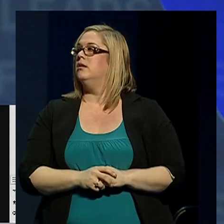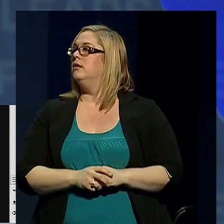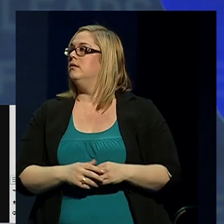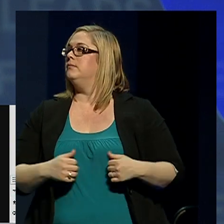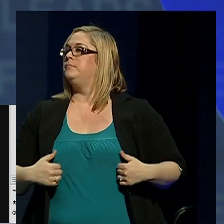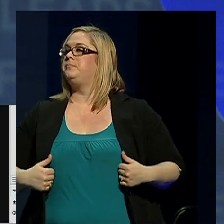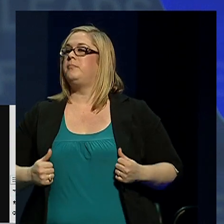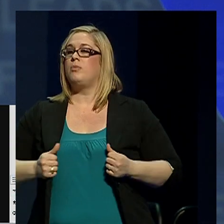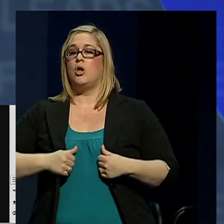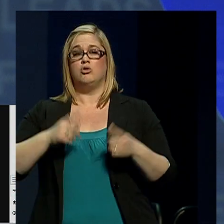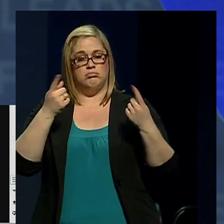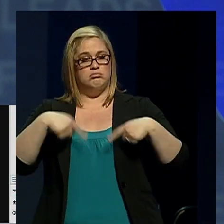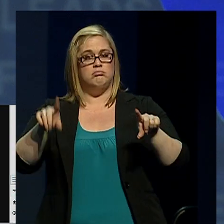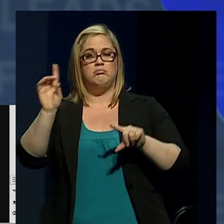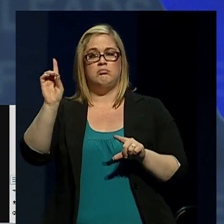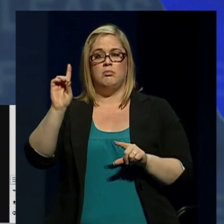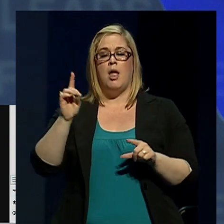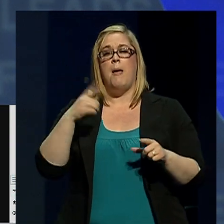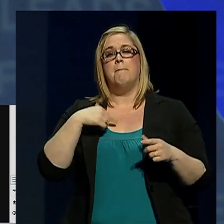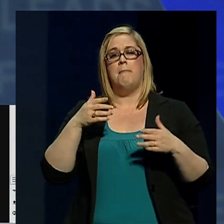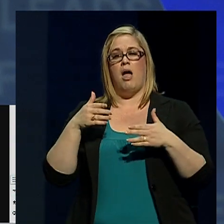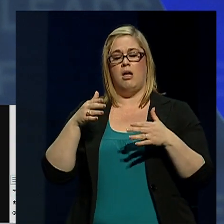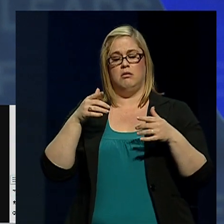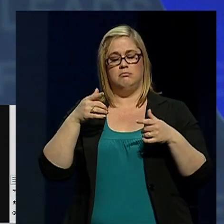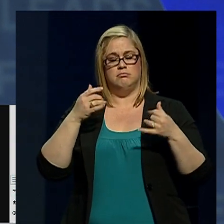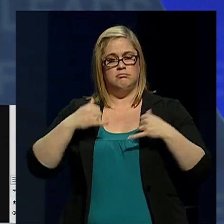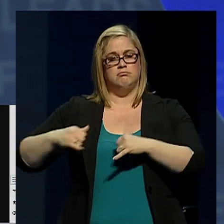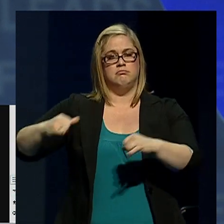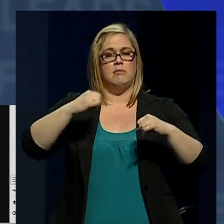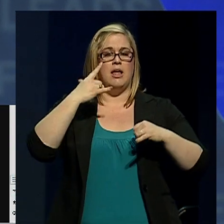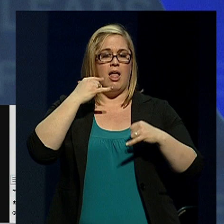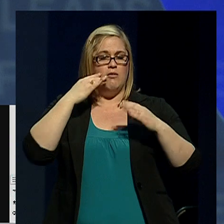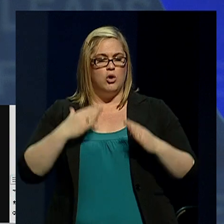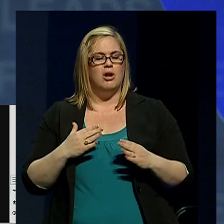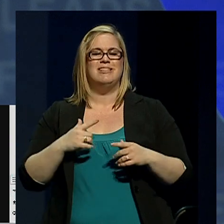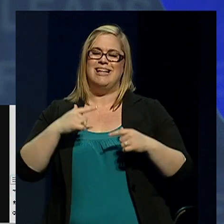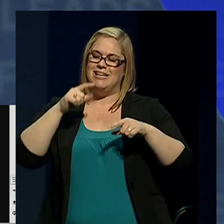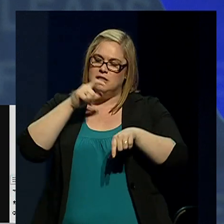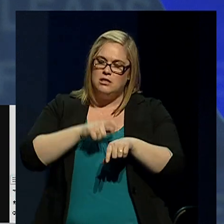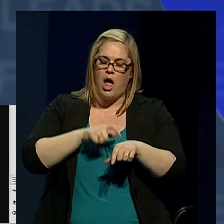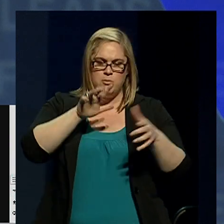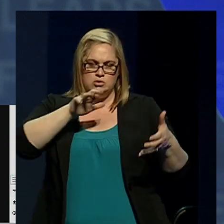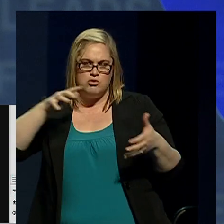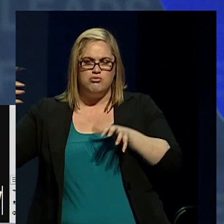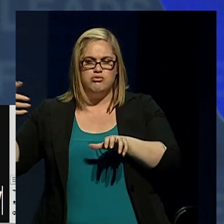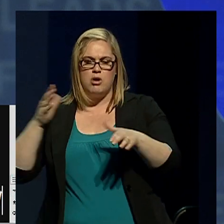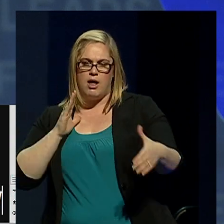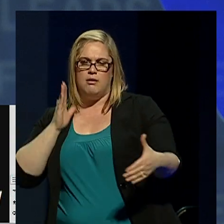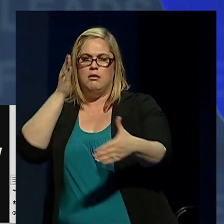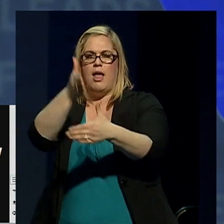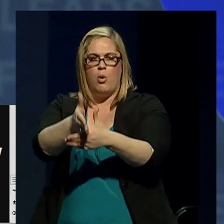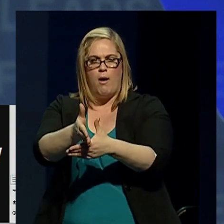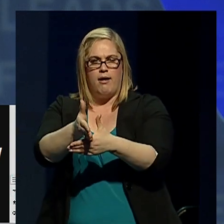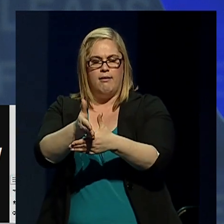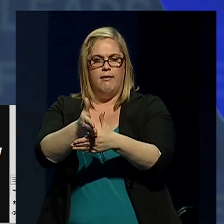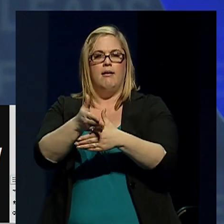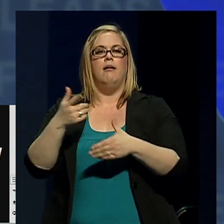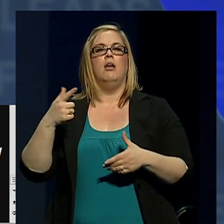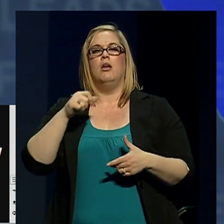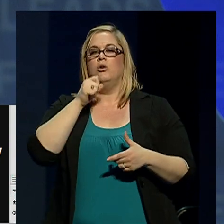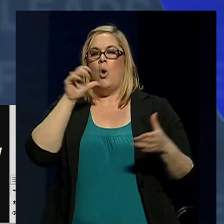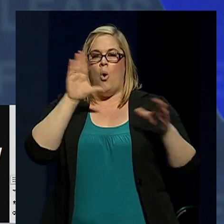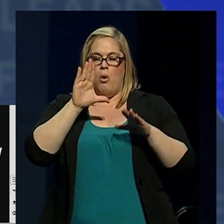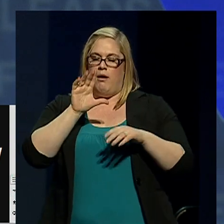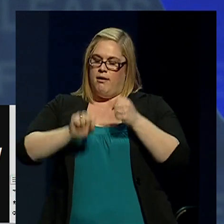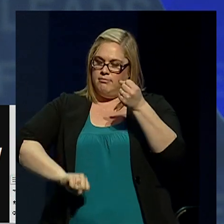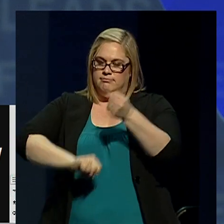fellow Democrats, my fellow Californians, it's time to get in the way. And don't worry, I've got your